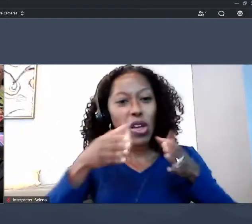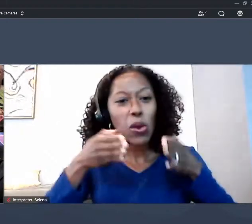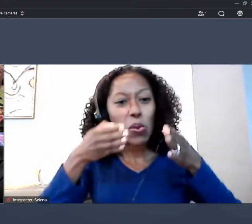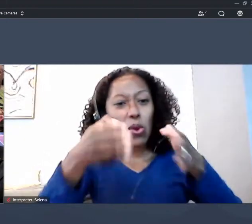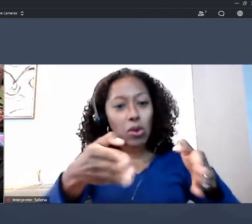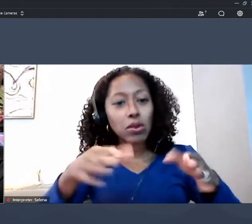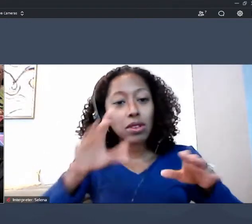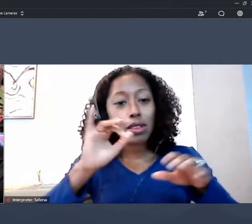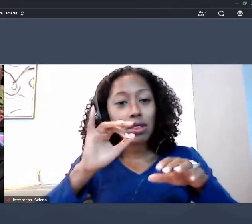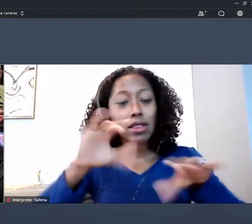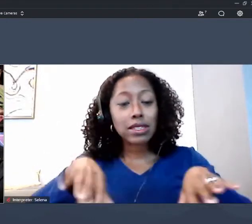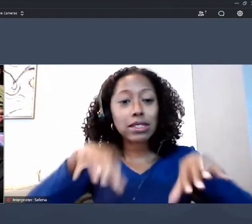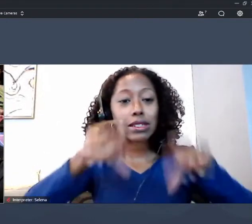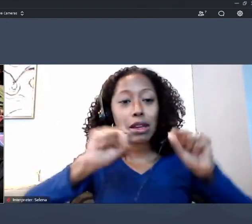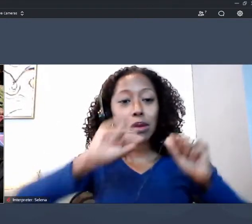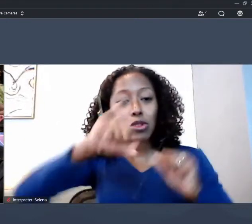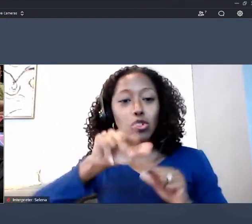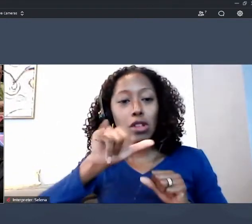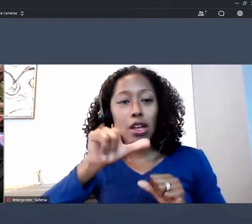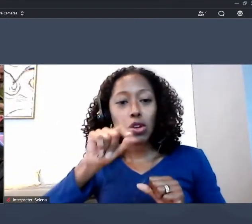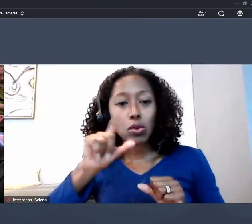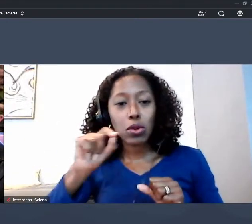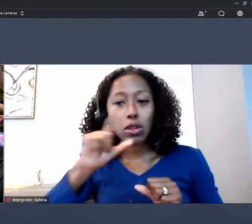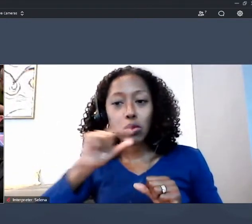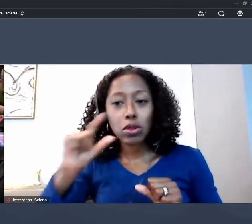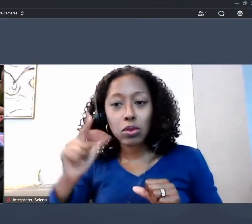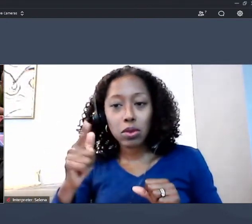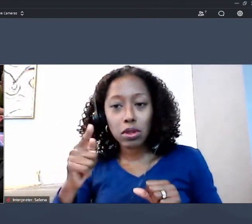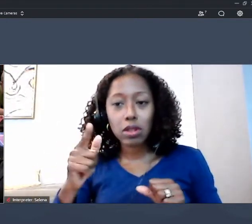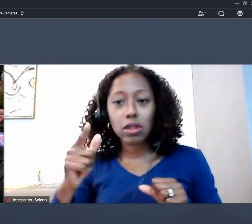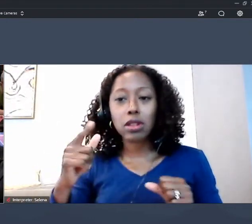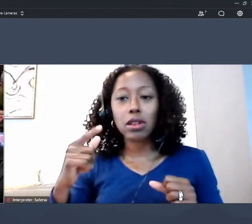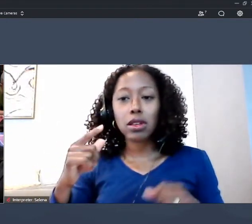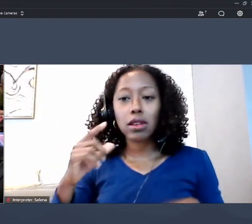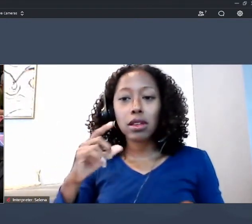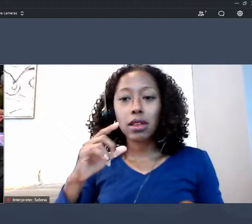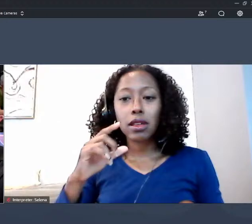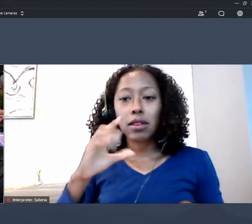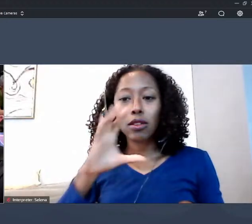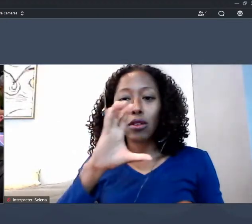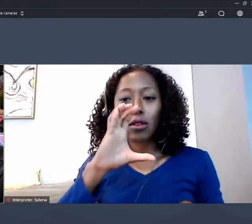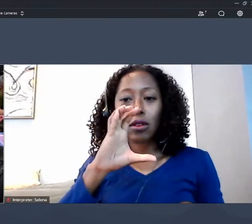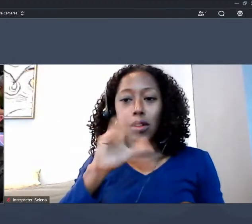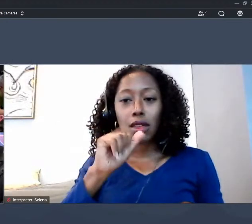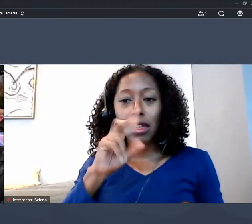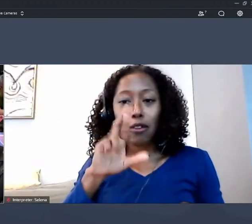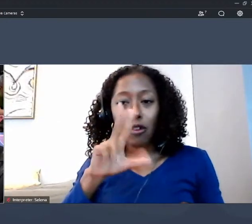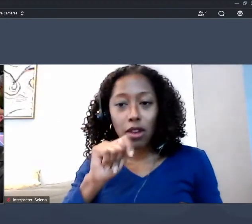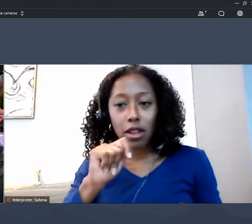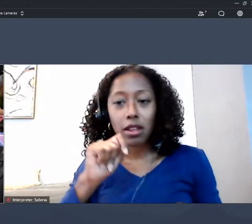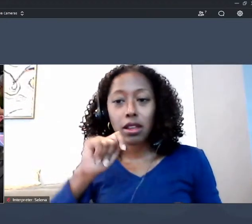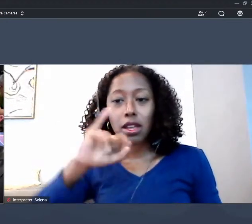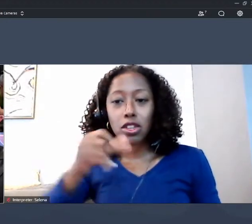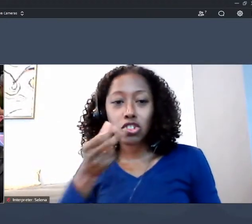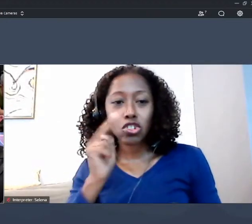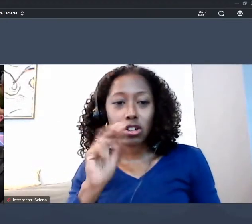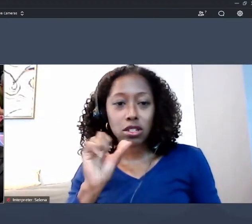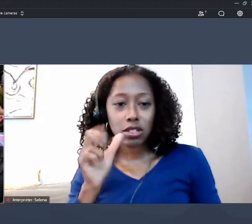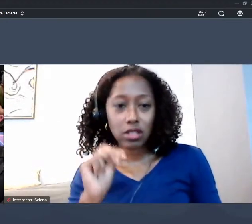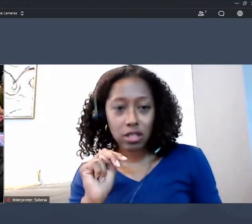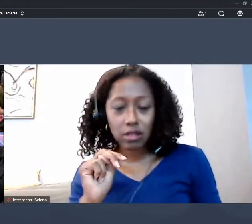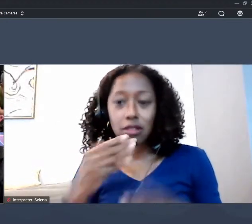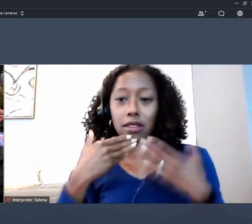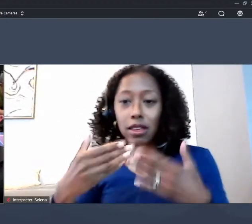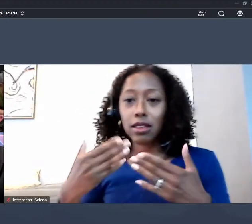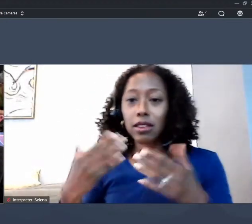July 20, 2021. Cheyenne Johnson, Councilwoman, and Frank Corvette, Chairperson. Again, gentlemen. Congratulations.